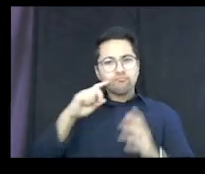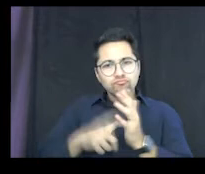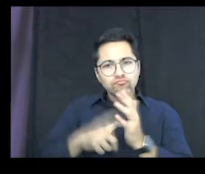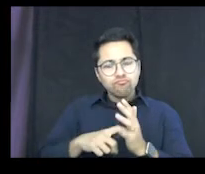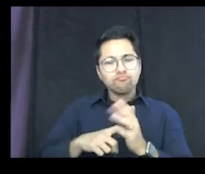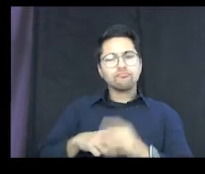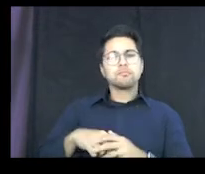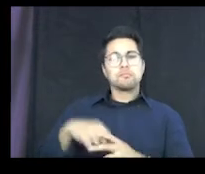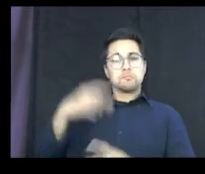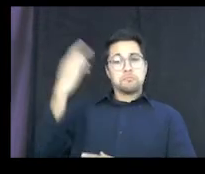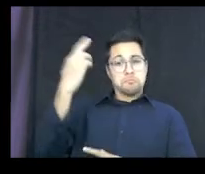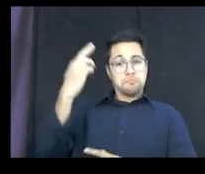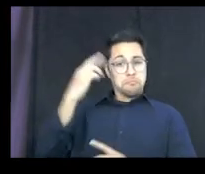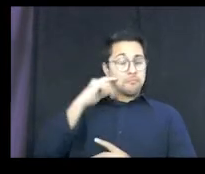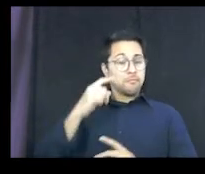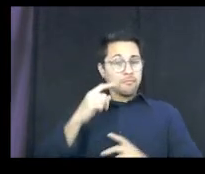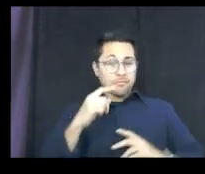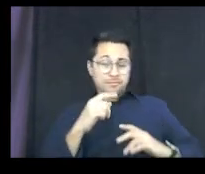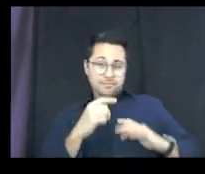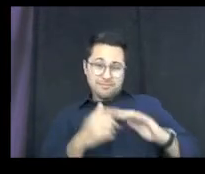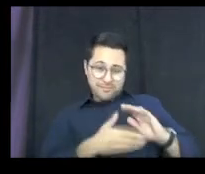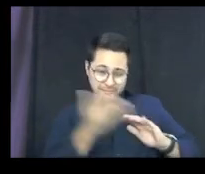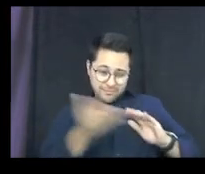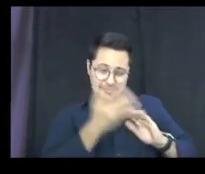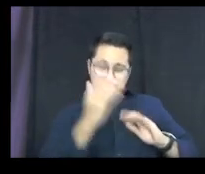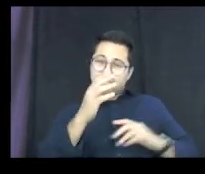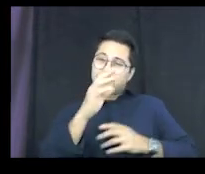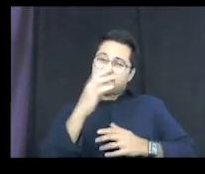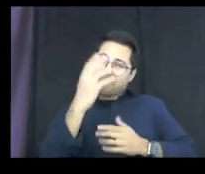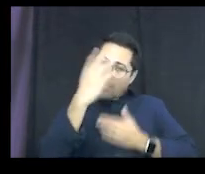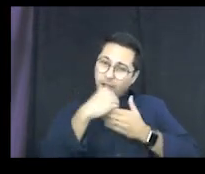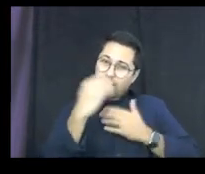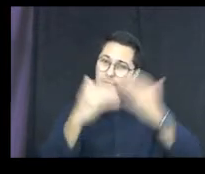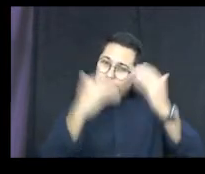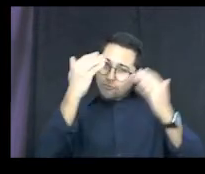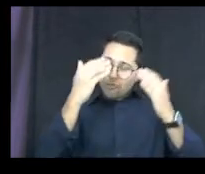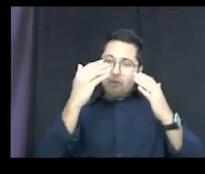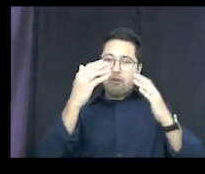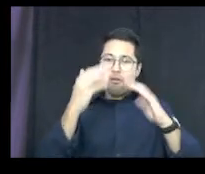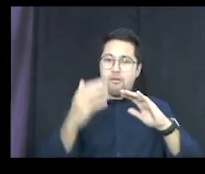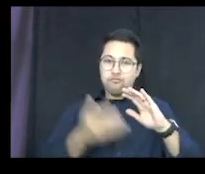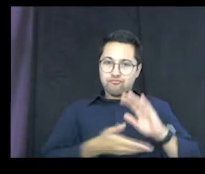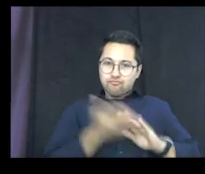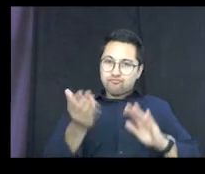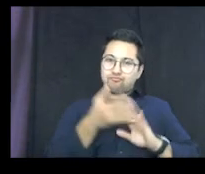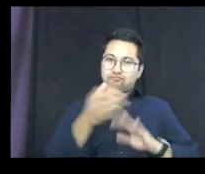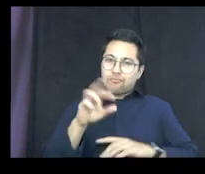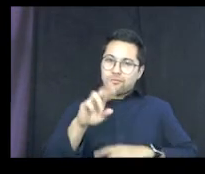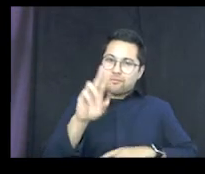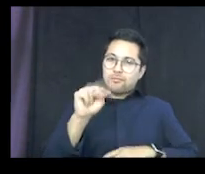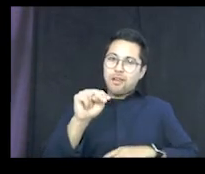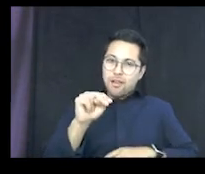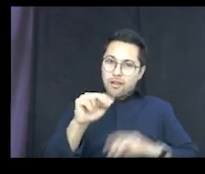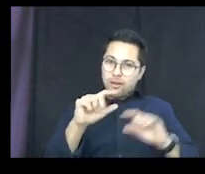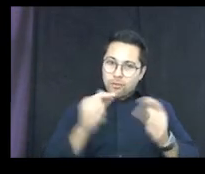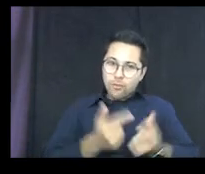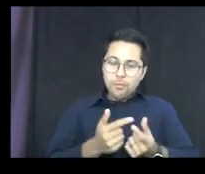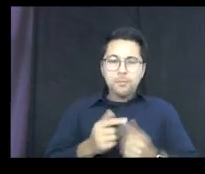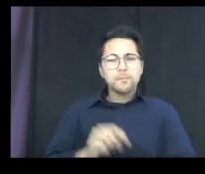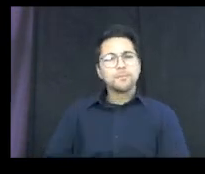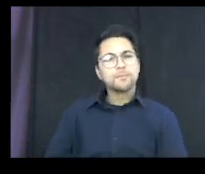reap because it is an autistic adult run social group for autistic